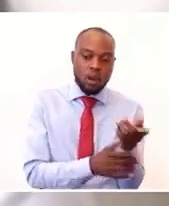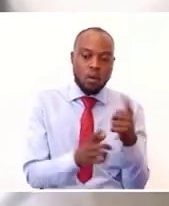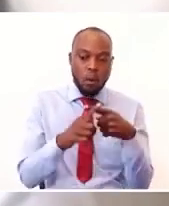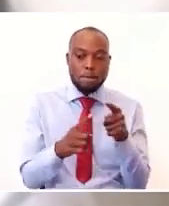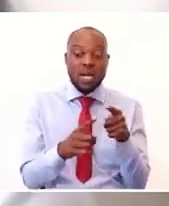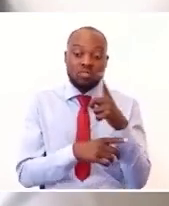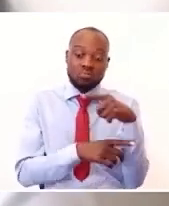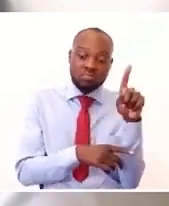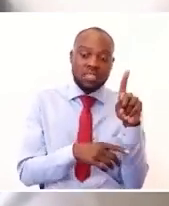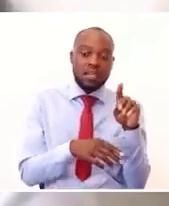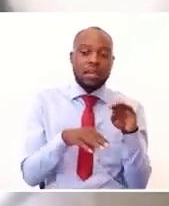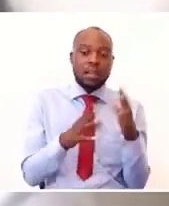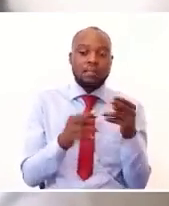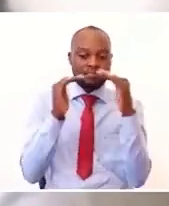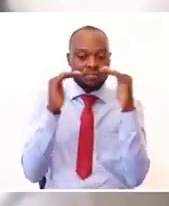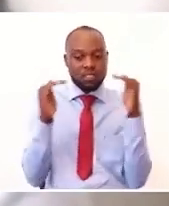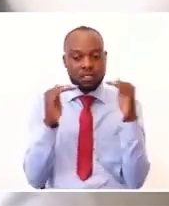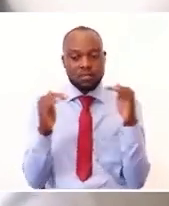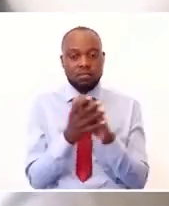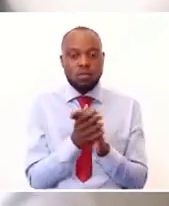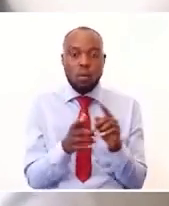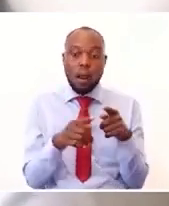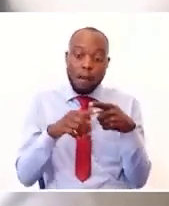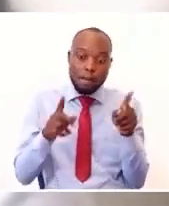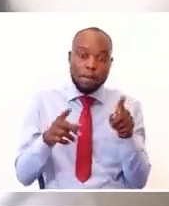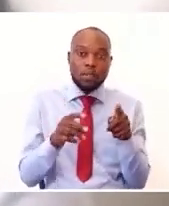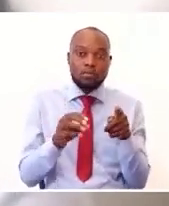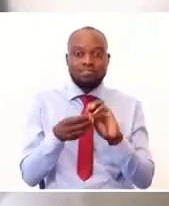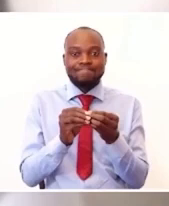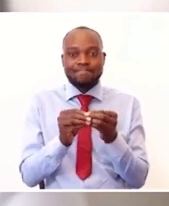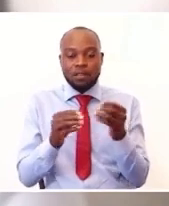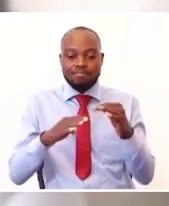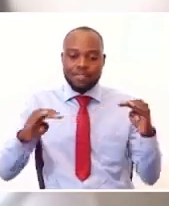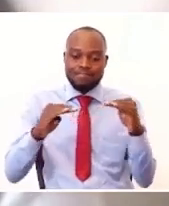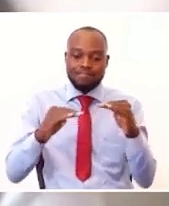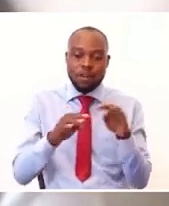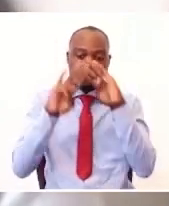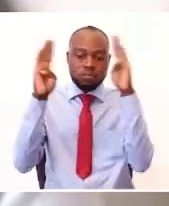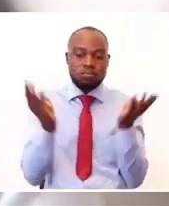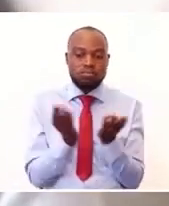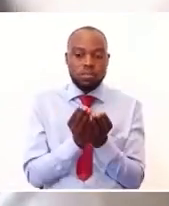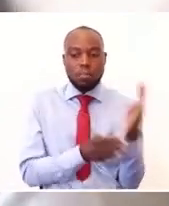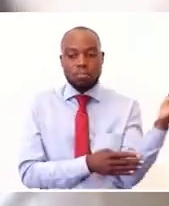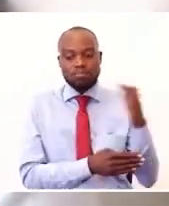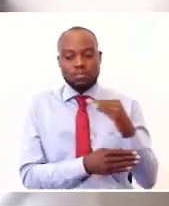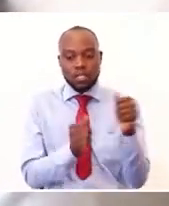at a continental level or at sub-regional levels within a continent, in order to bring